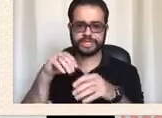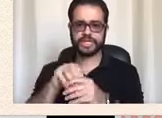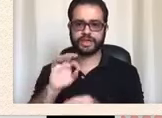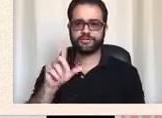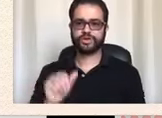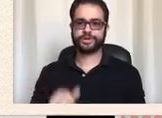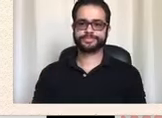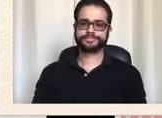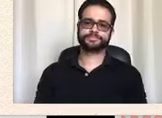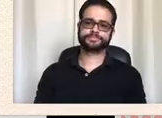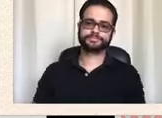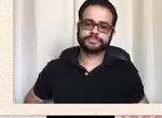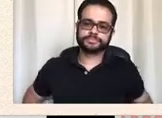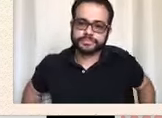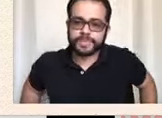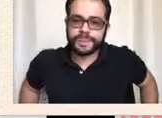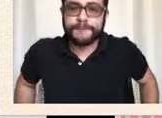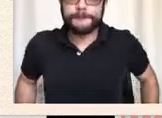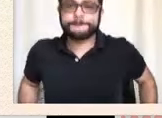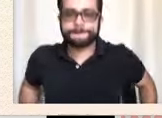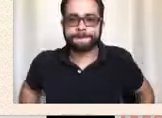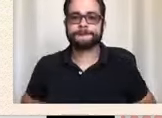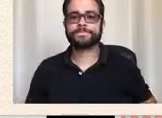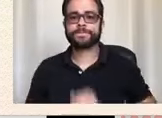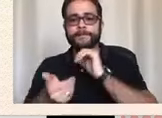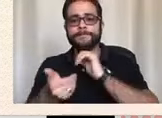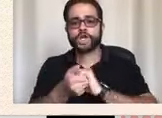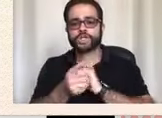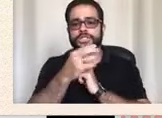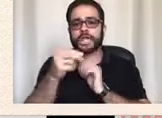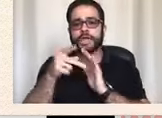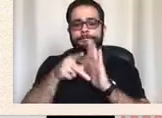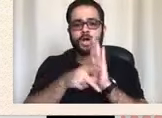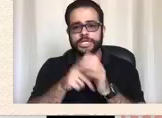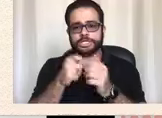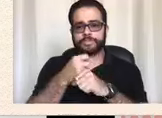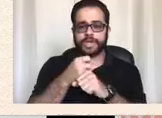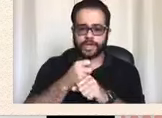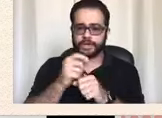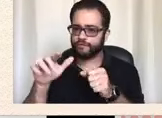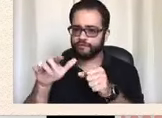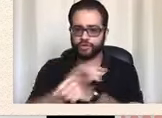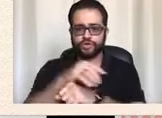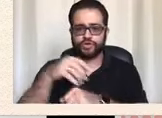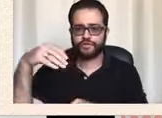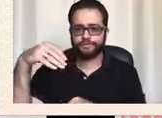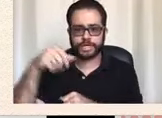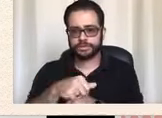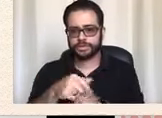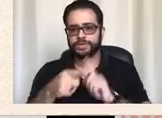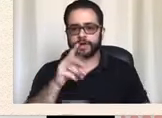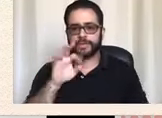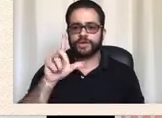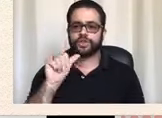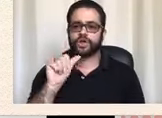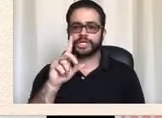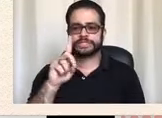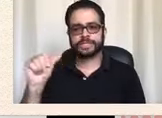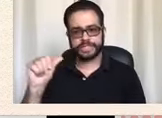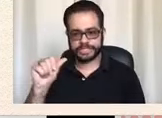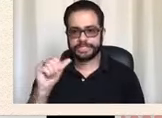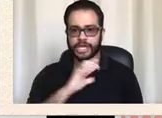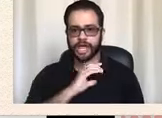So the Partners in Policymaking program is fully funded by the Florida Developmental Disabilities Council. So here you see a little picture on the left